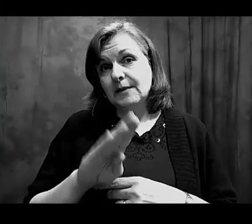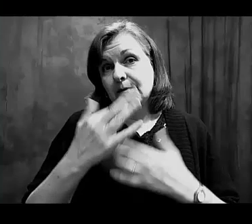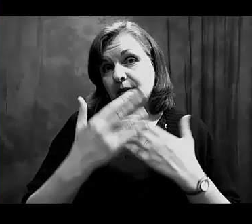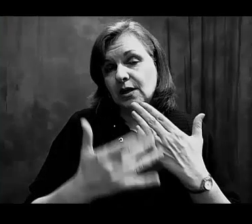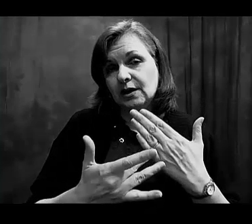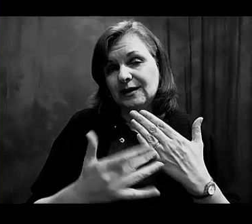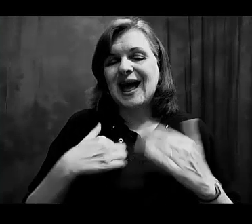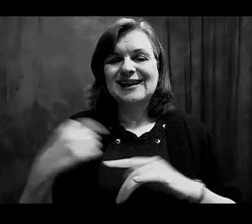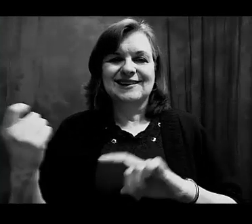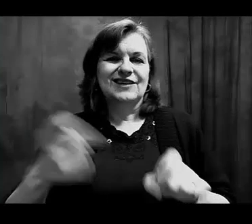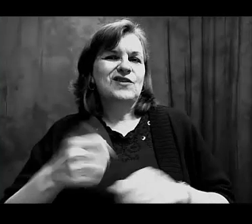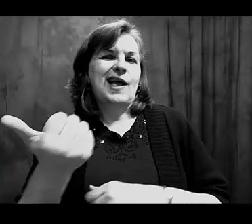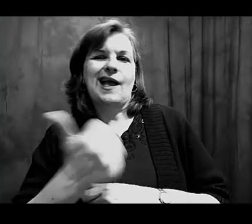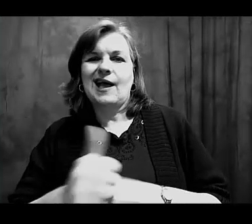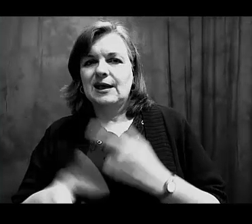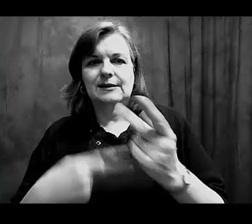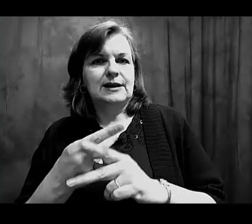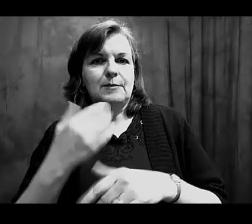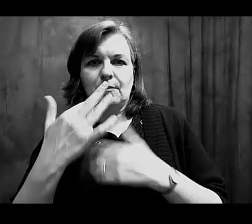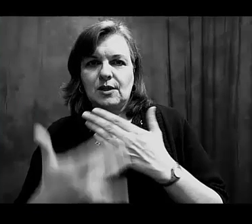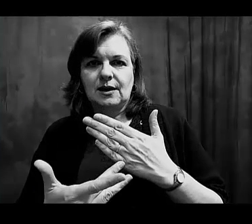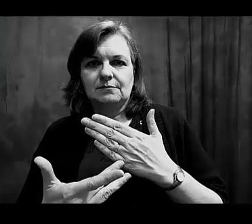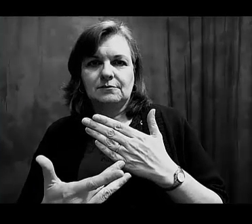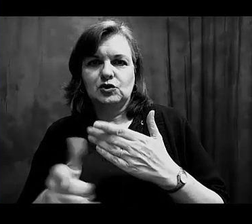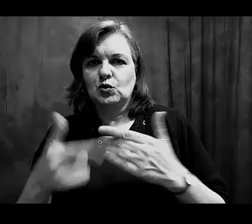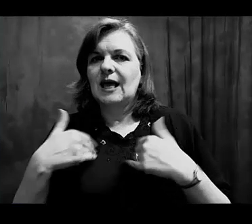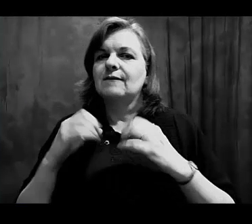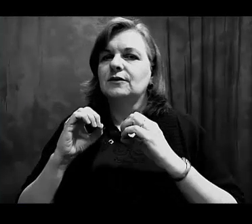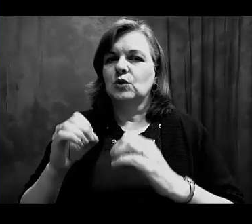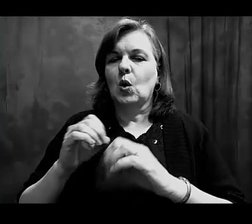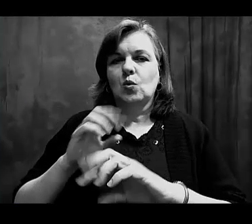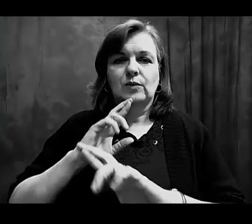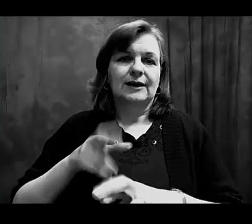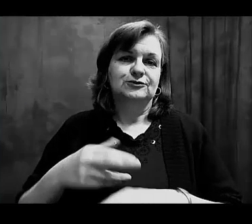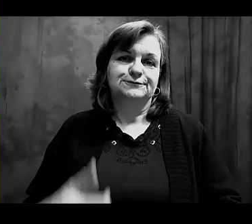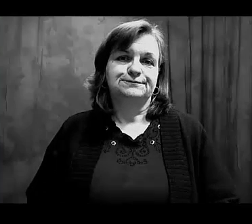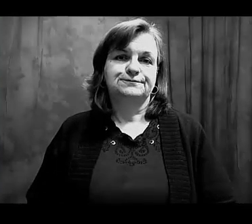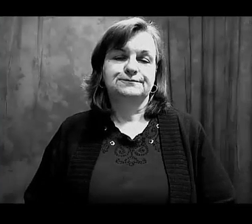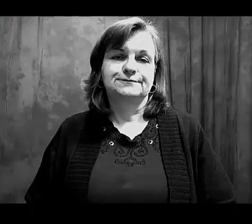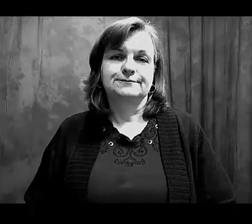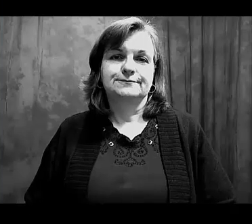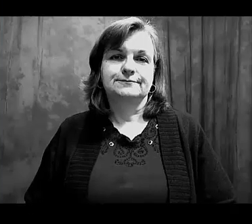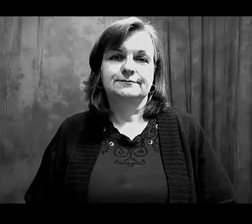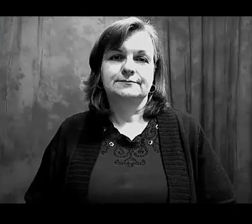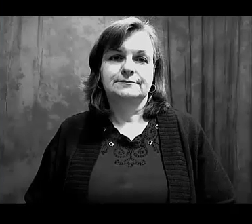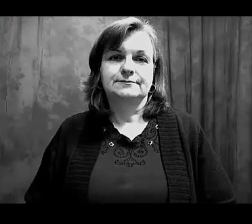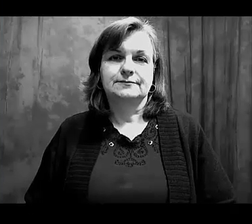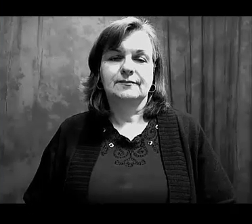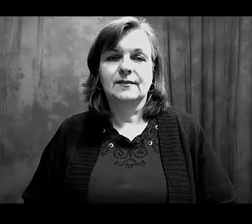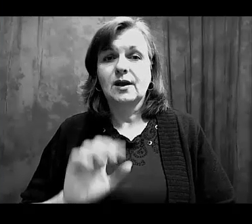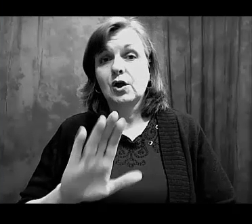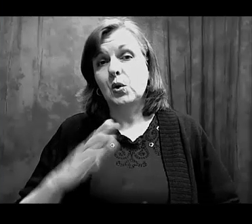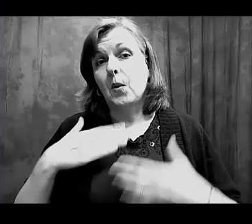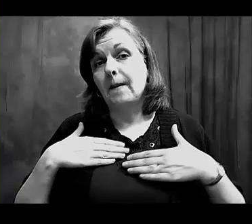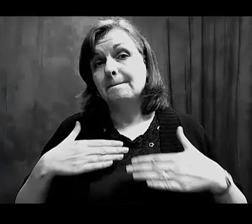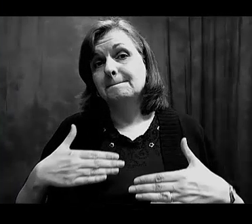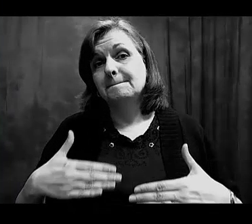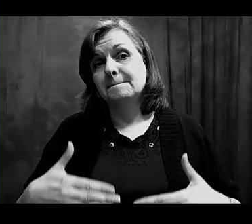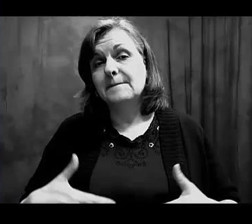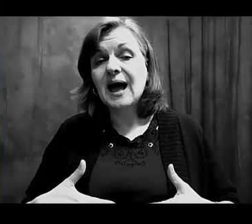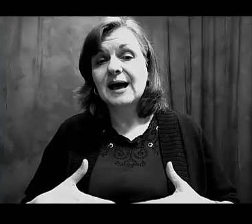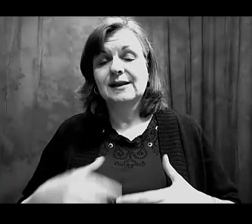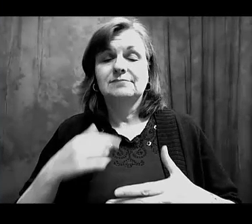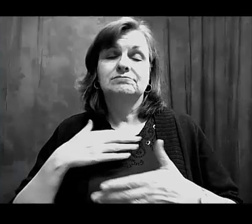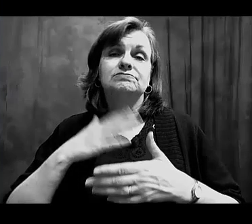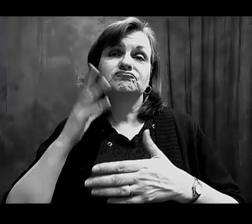can give you any type of blood at all, and you'll have no reaction. That's because your body is used